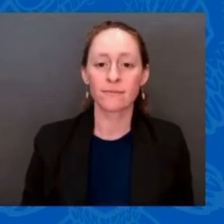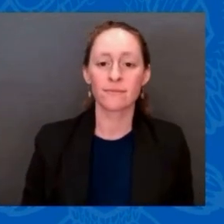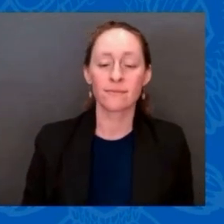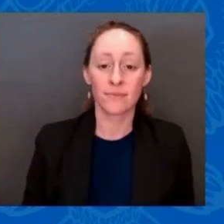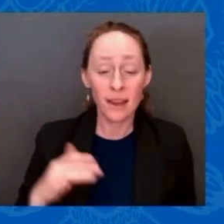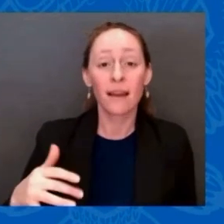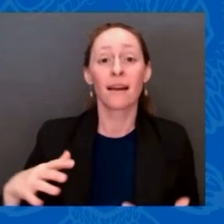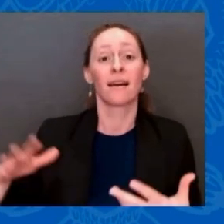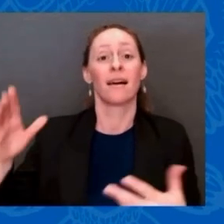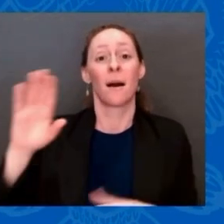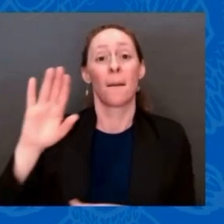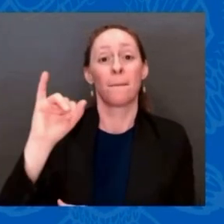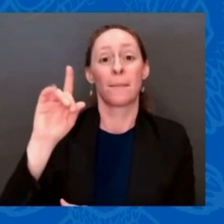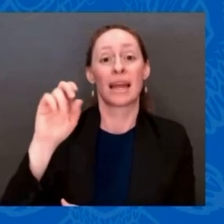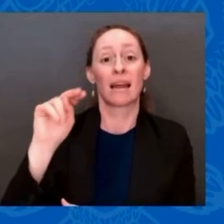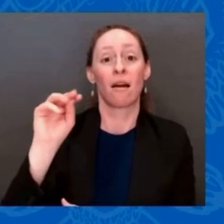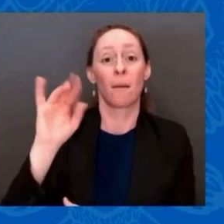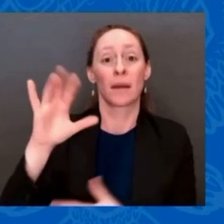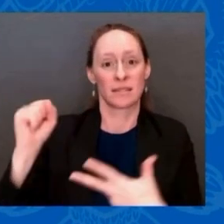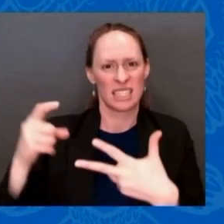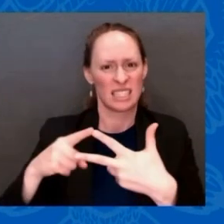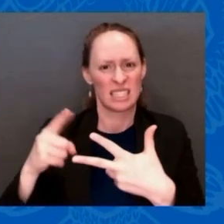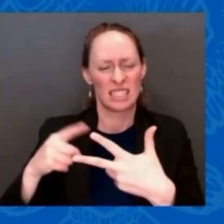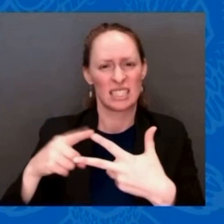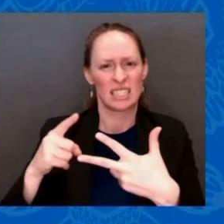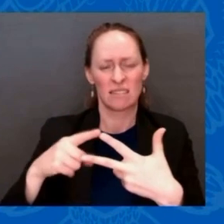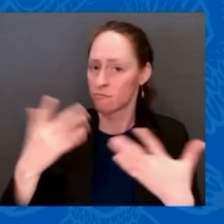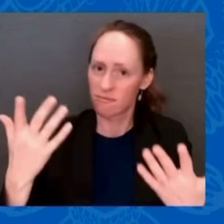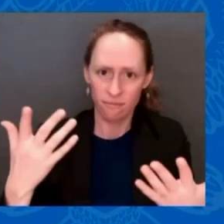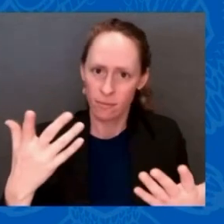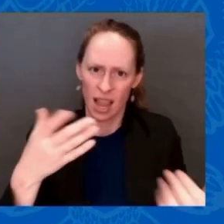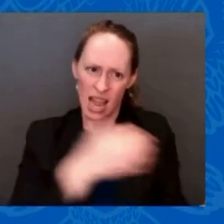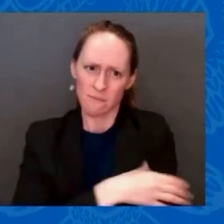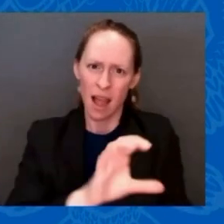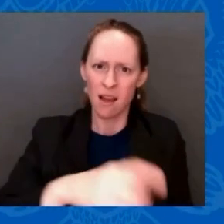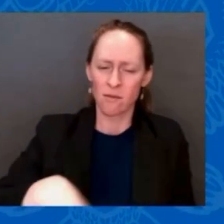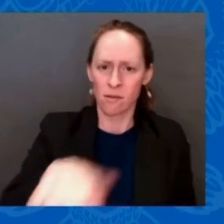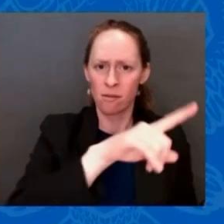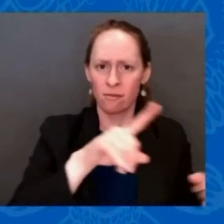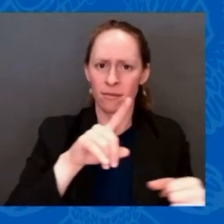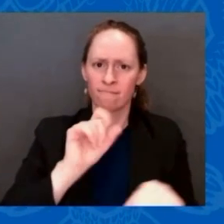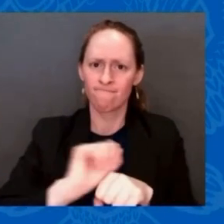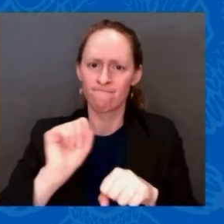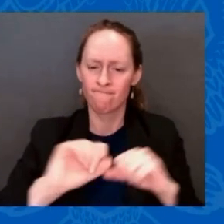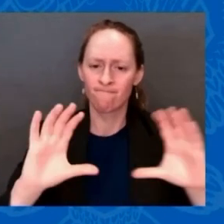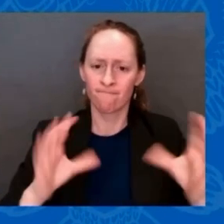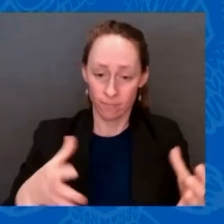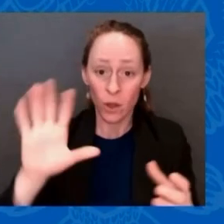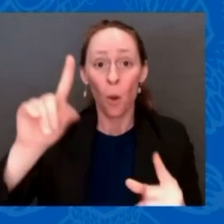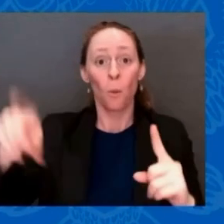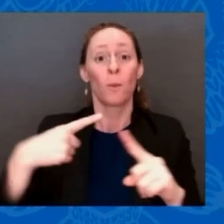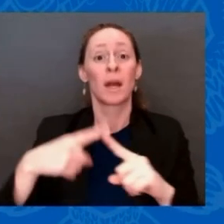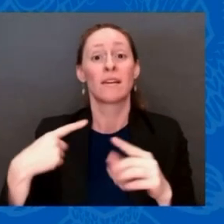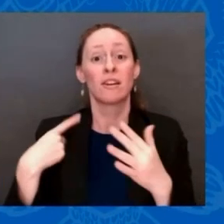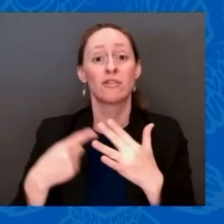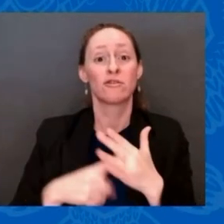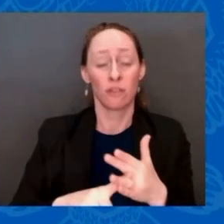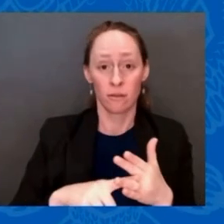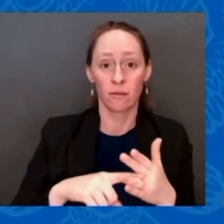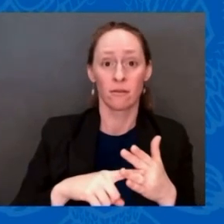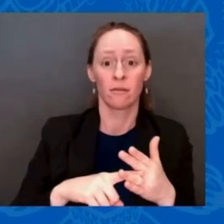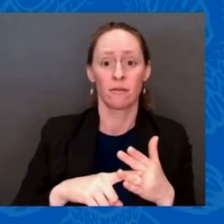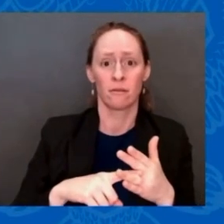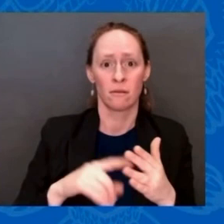office, unemployment was over 6%. With the American Rescue Plan, we provided relief and support directly to working-class